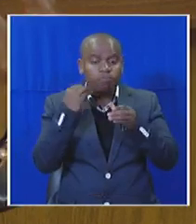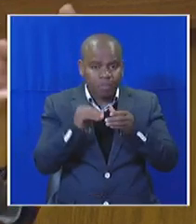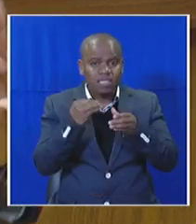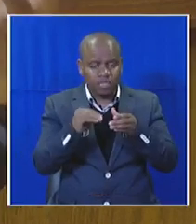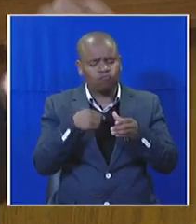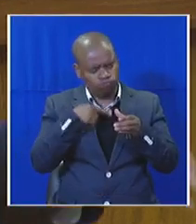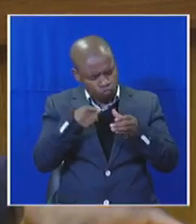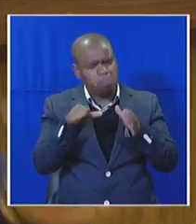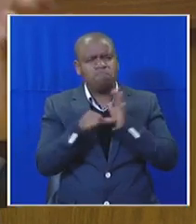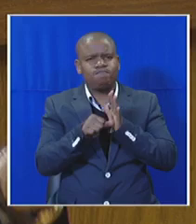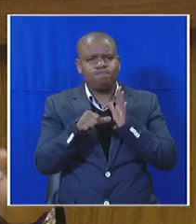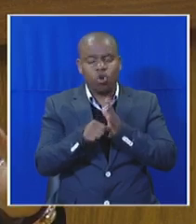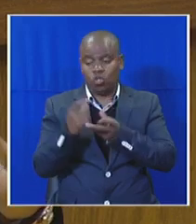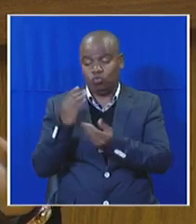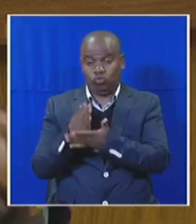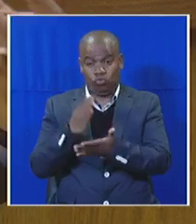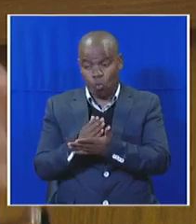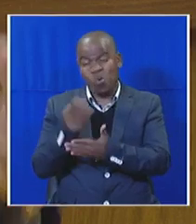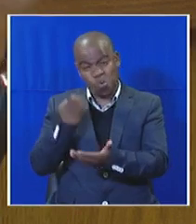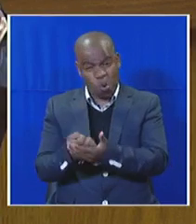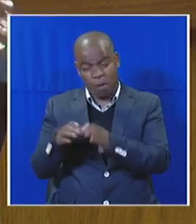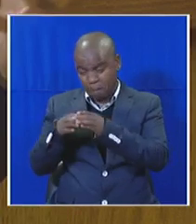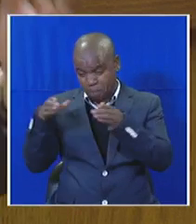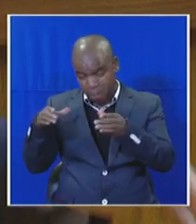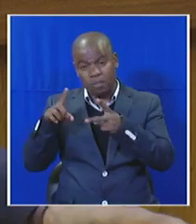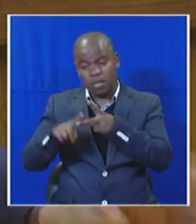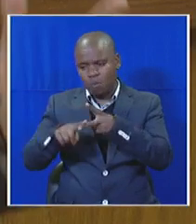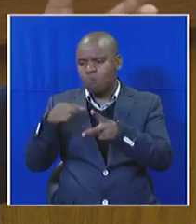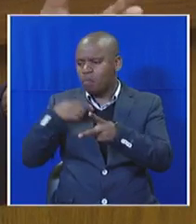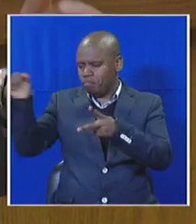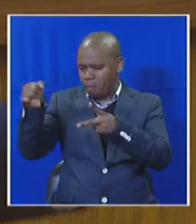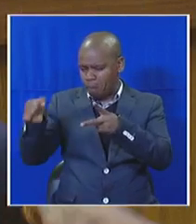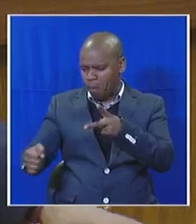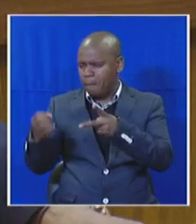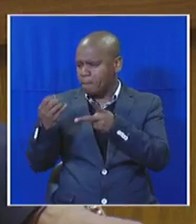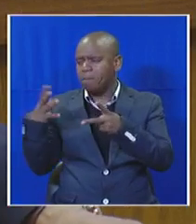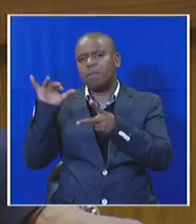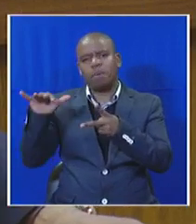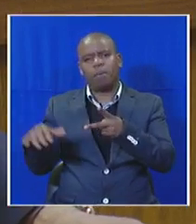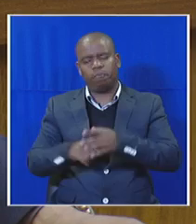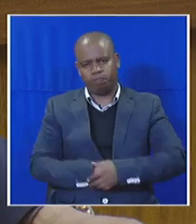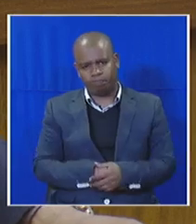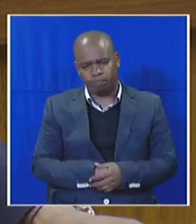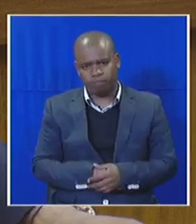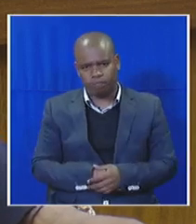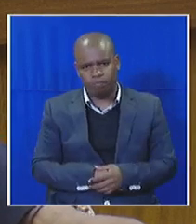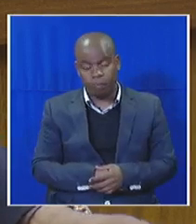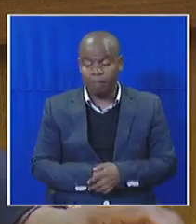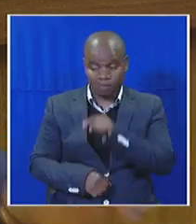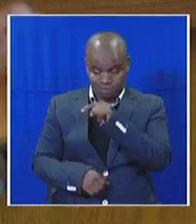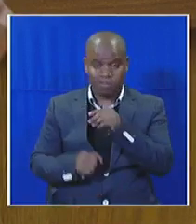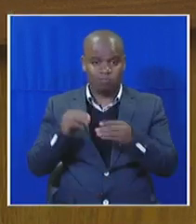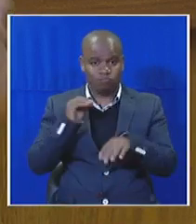very crucial to the growth of the economy as well as employment of people. So that is a